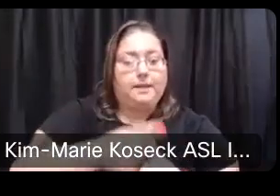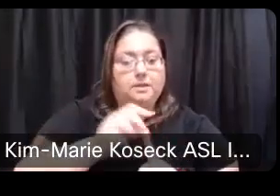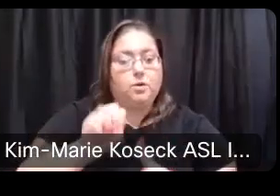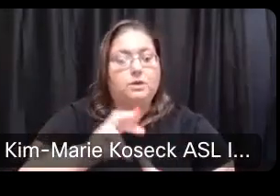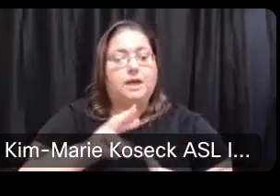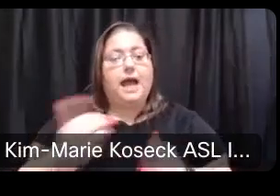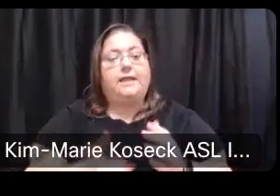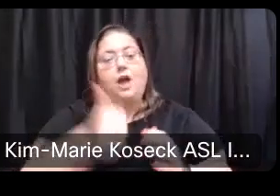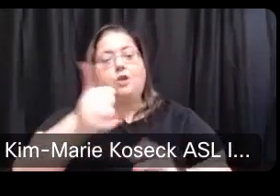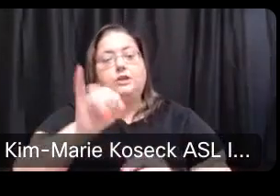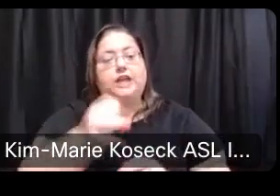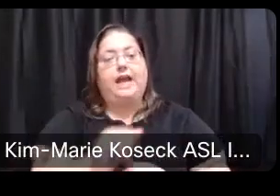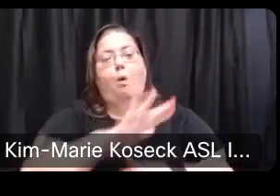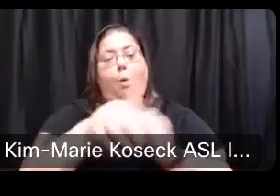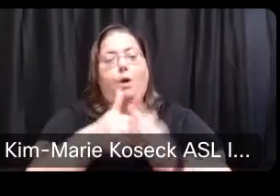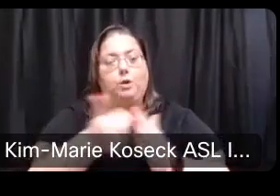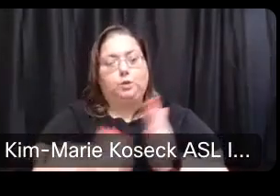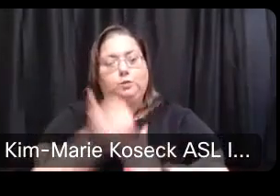Next slide.